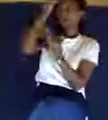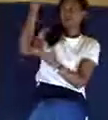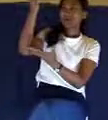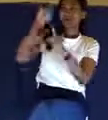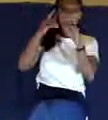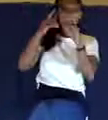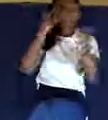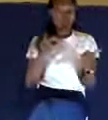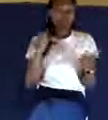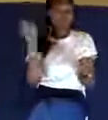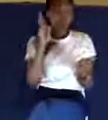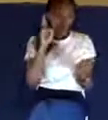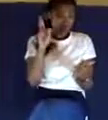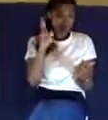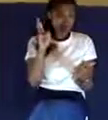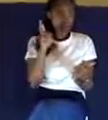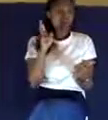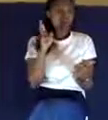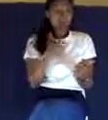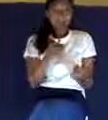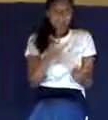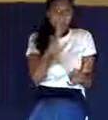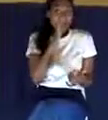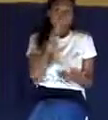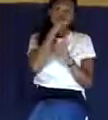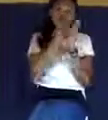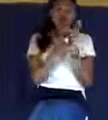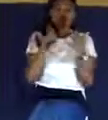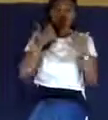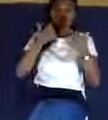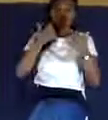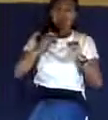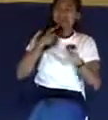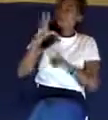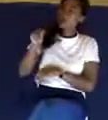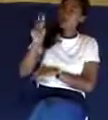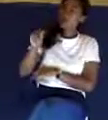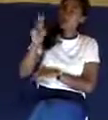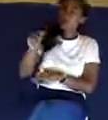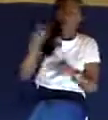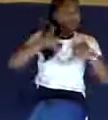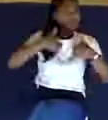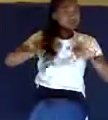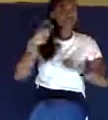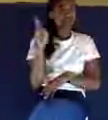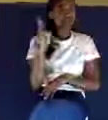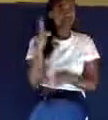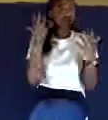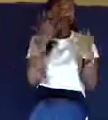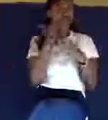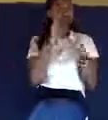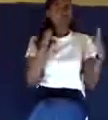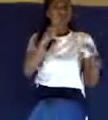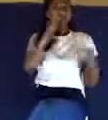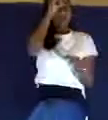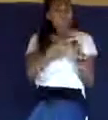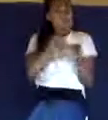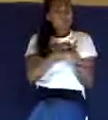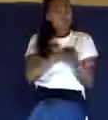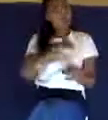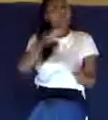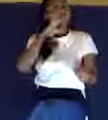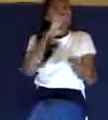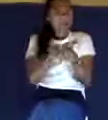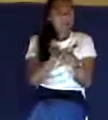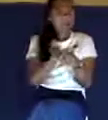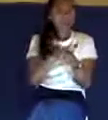out of it. She shows even greater faith. And the fact that she's even willing to give an oath and to call